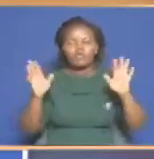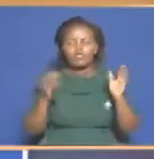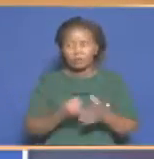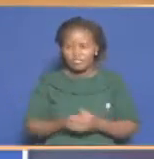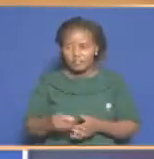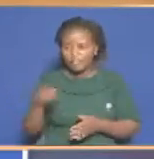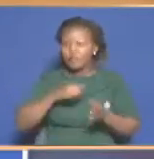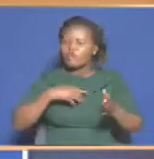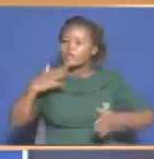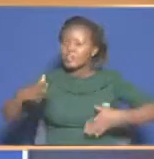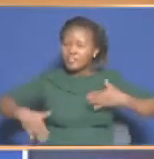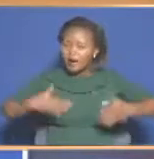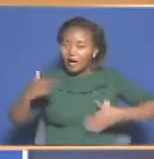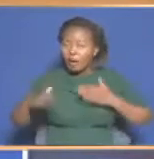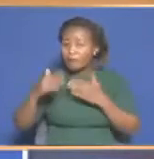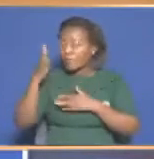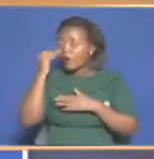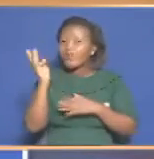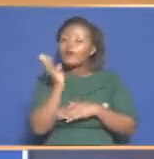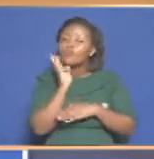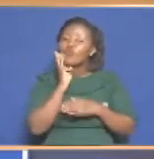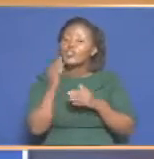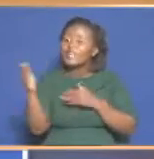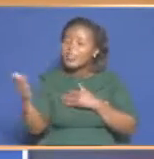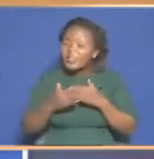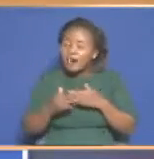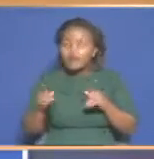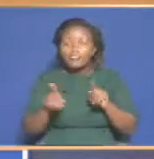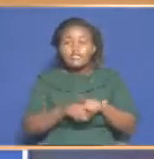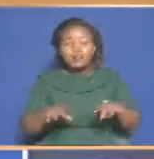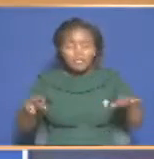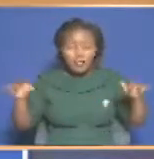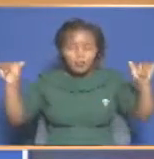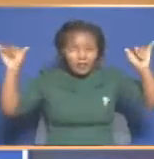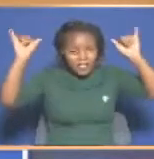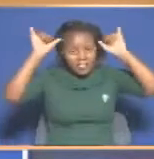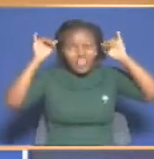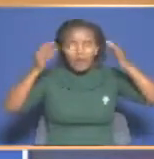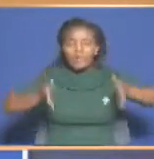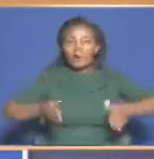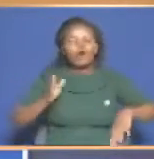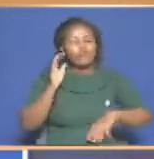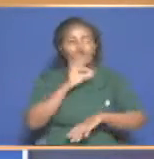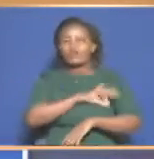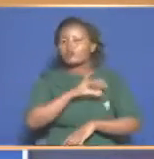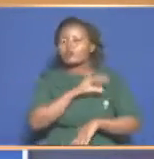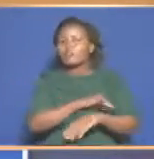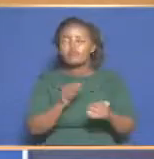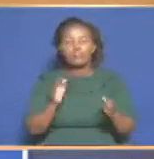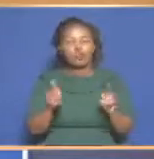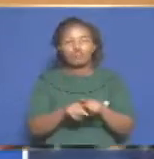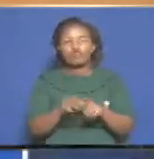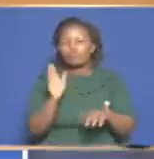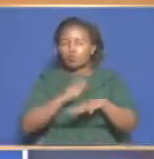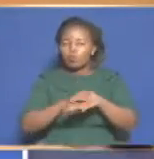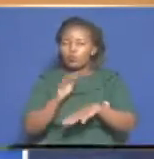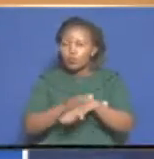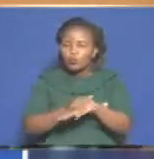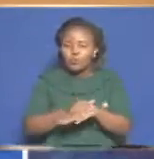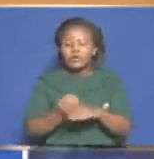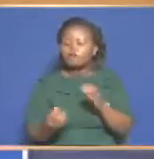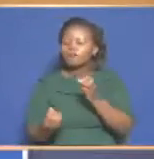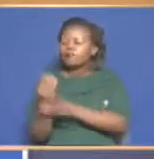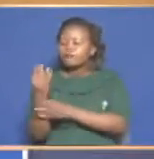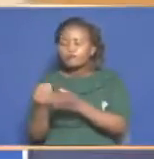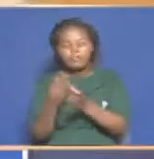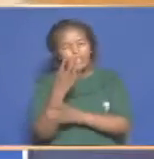sababu maji umekuwa karibu. Hata ng'ombe yetu saa hii utakula mzuri kwa Kenya vande hii na hata jirani yetu